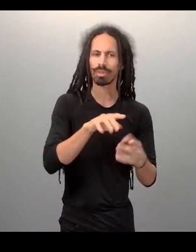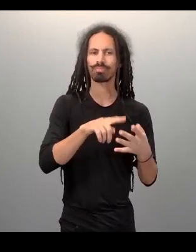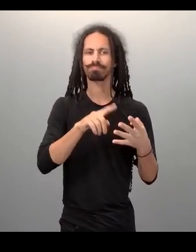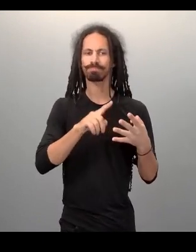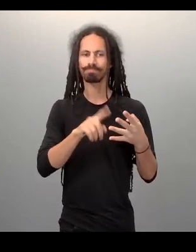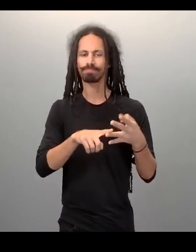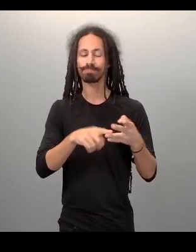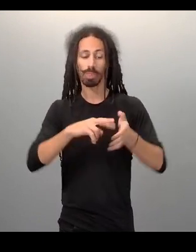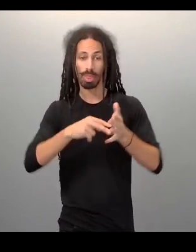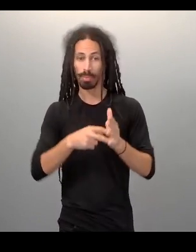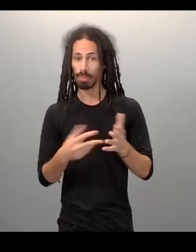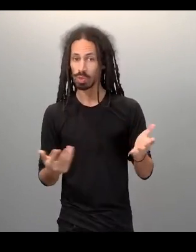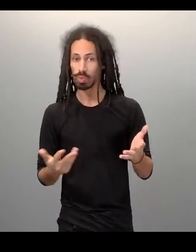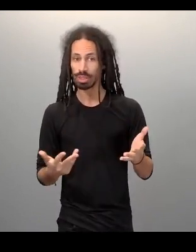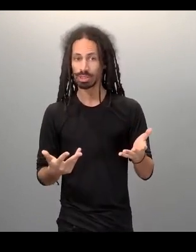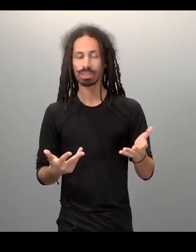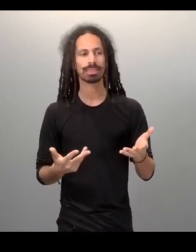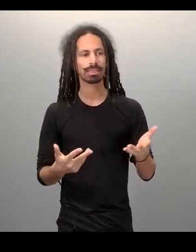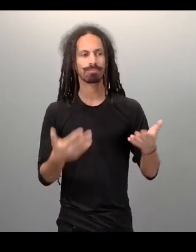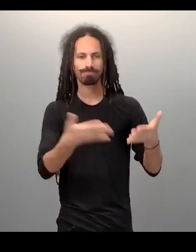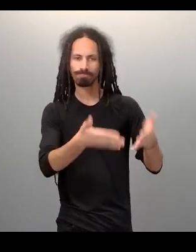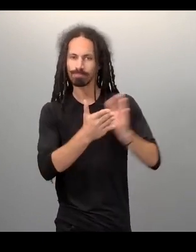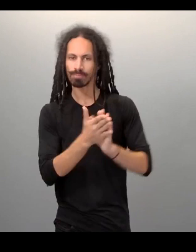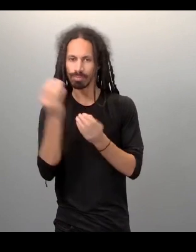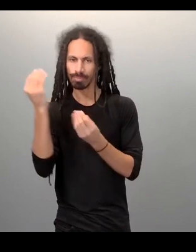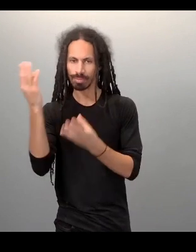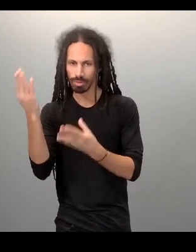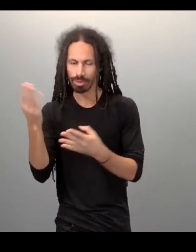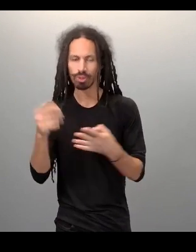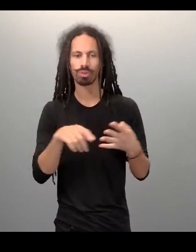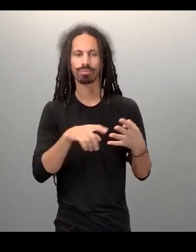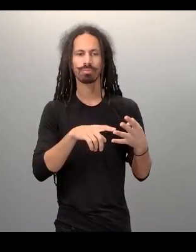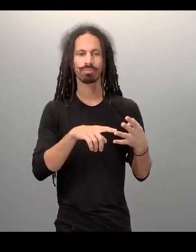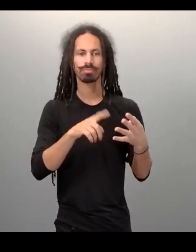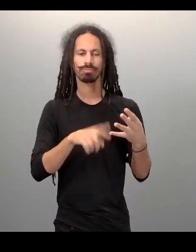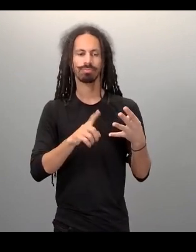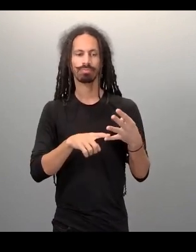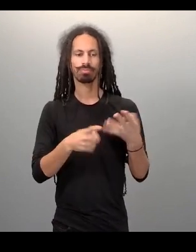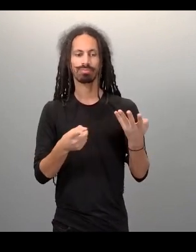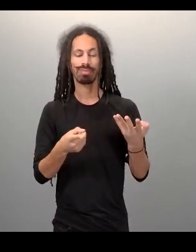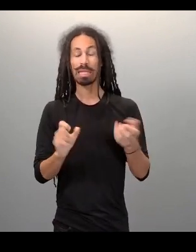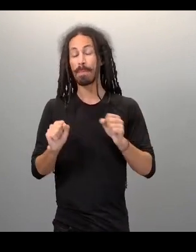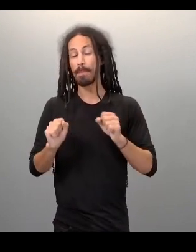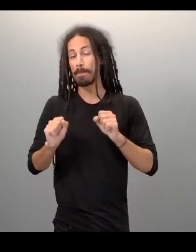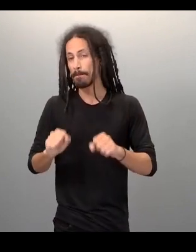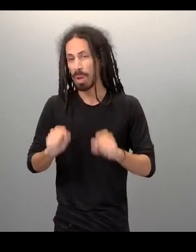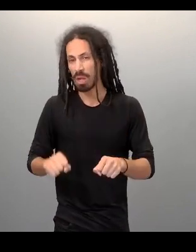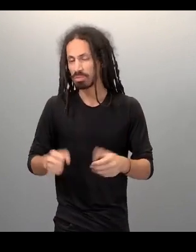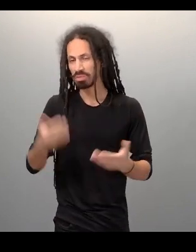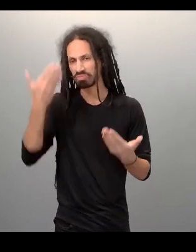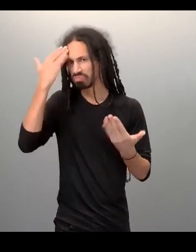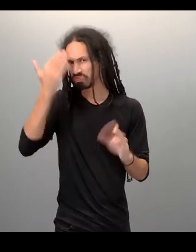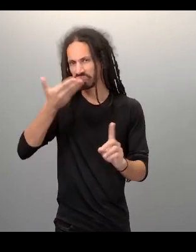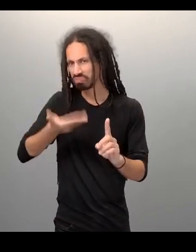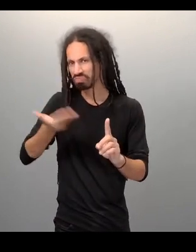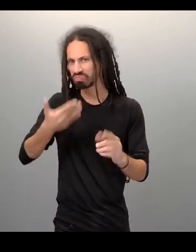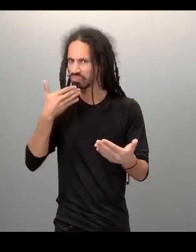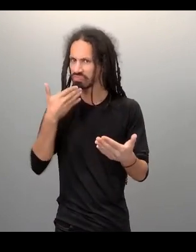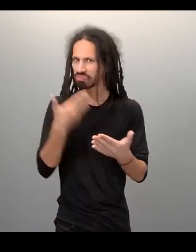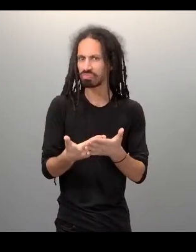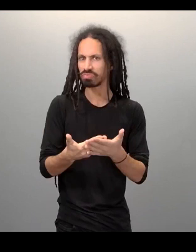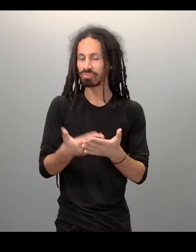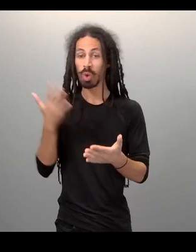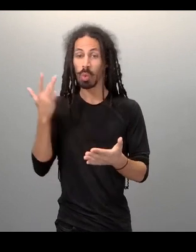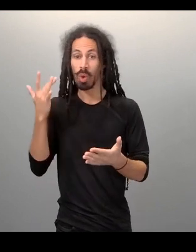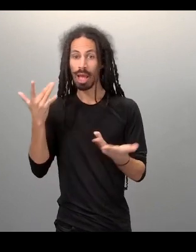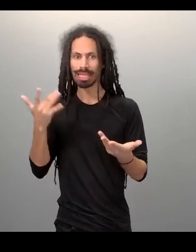is to get information, and it is very likely that you don't know the co-worker well because this person